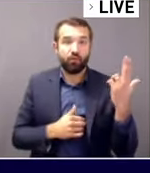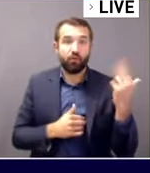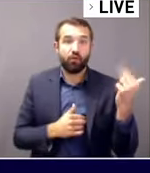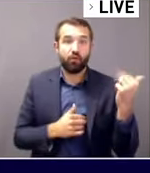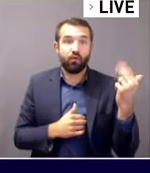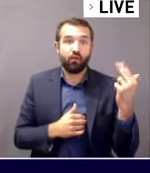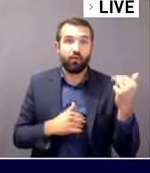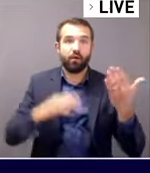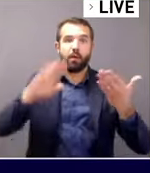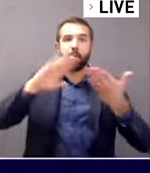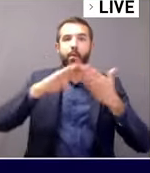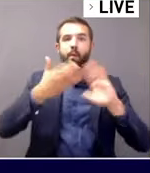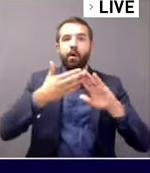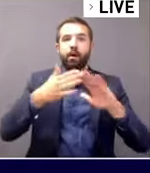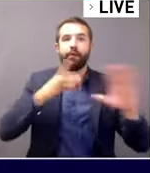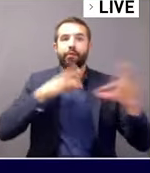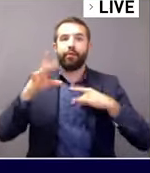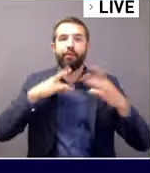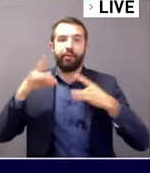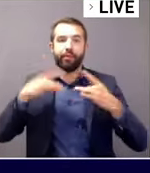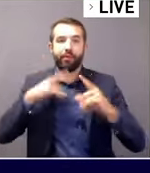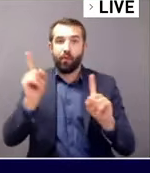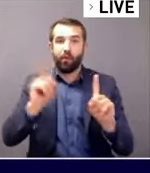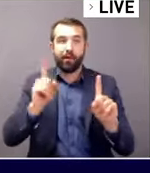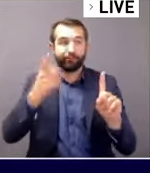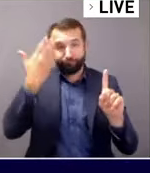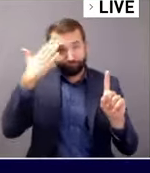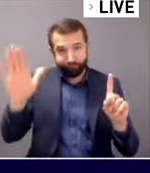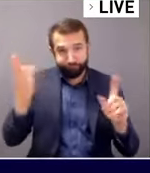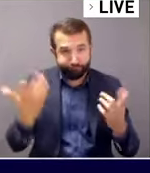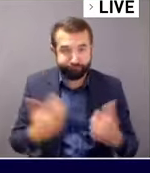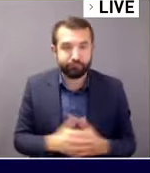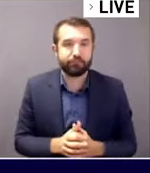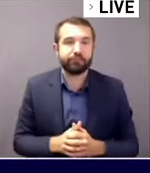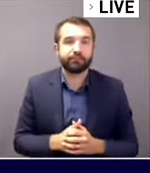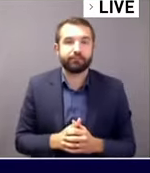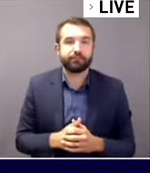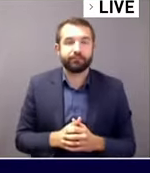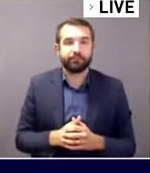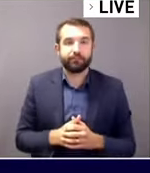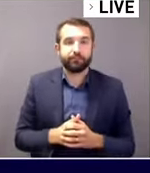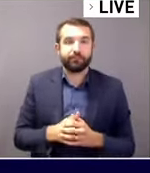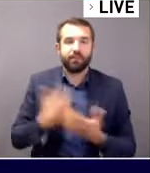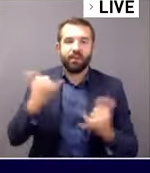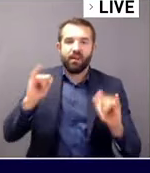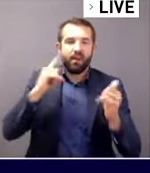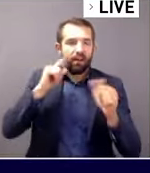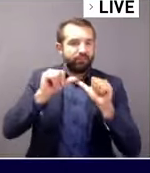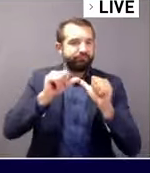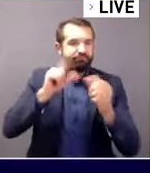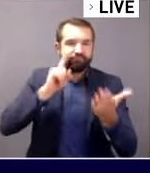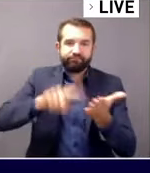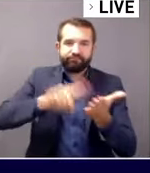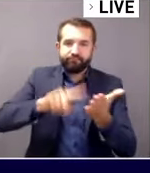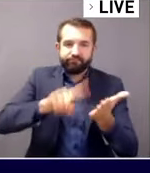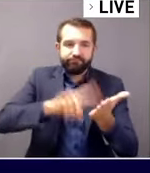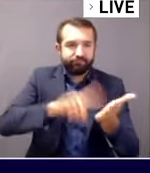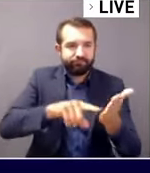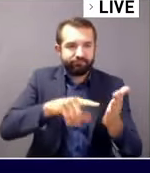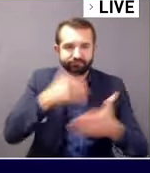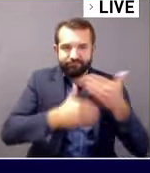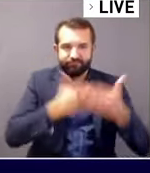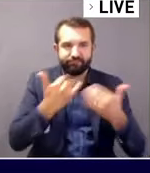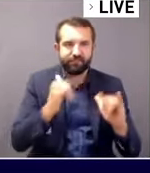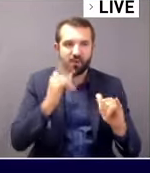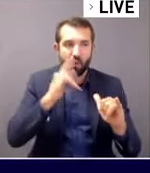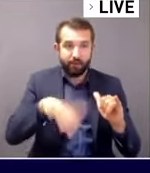to be related to community transmission. Now, of course, our investigation into those cases is ongoing, and we may later learn that